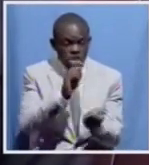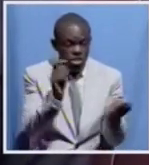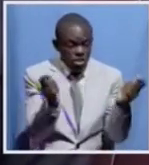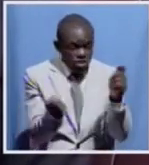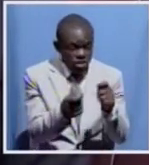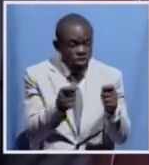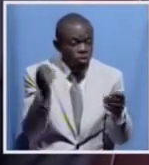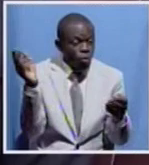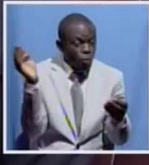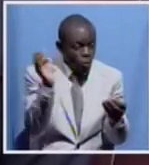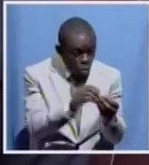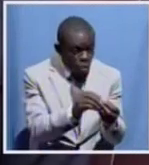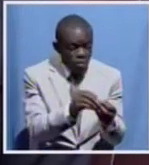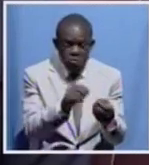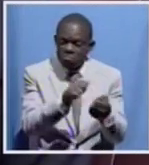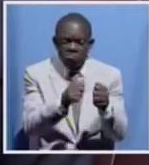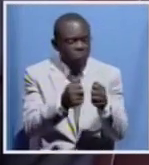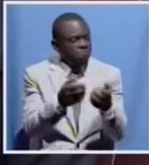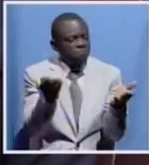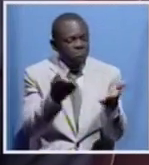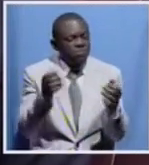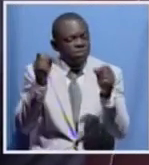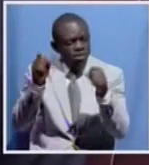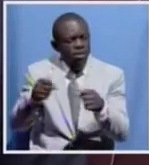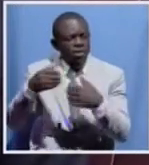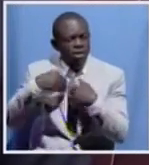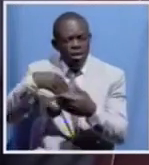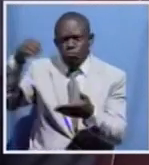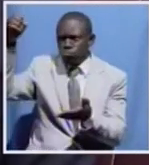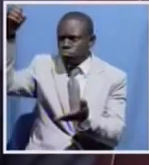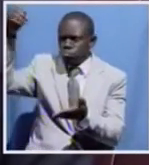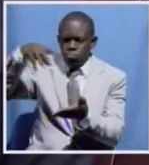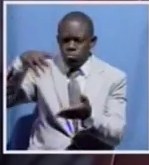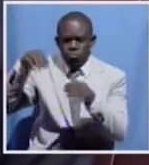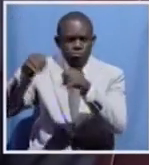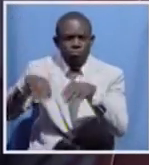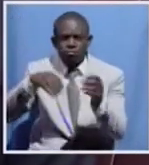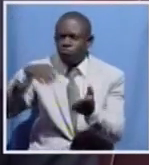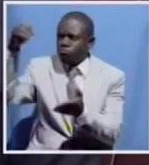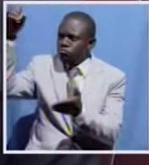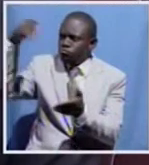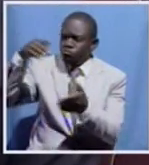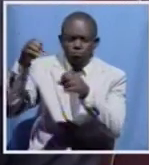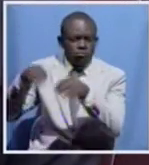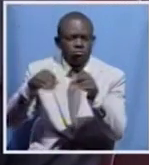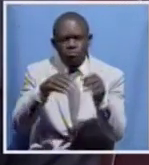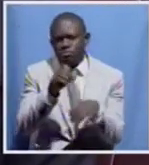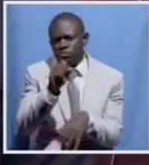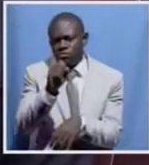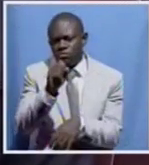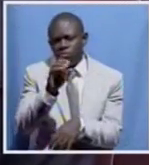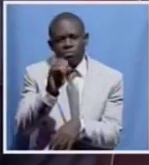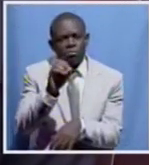have some energy which is clean and which is sustainable, which will also mean that there will be